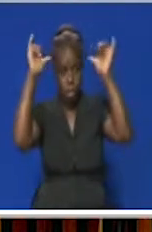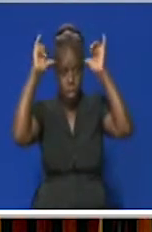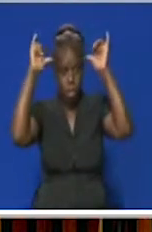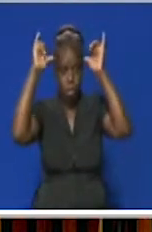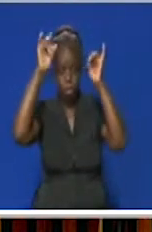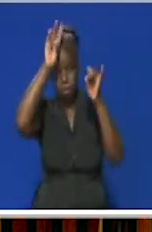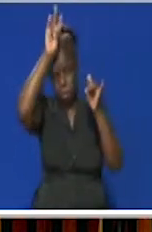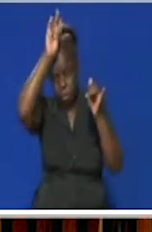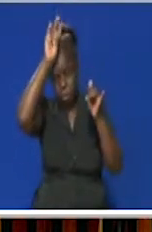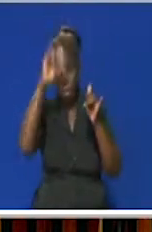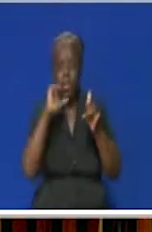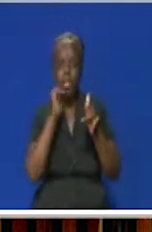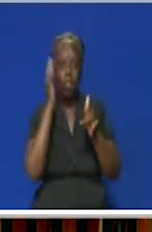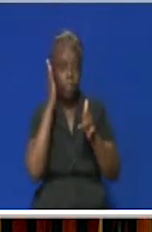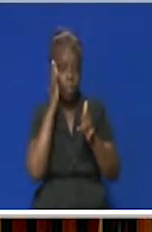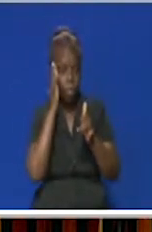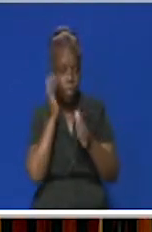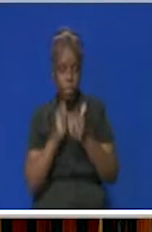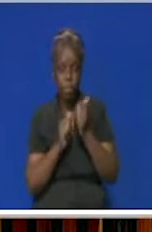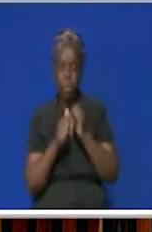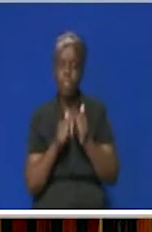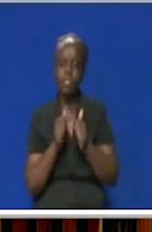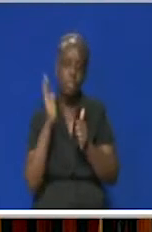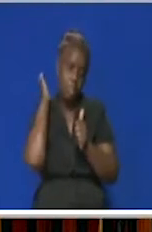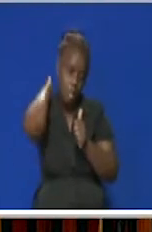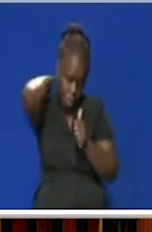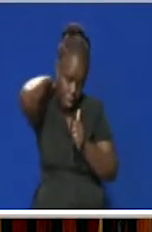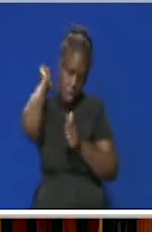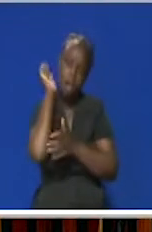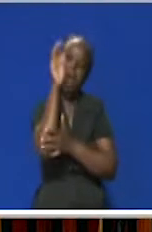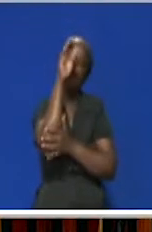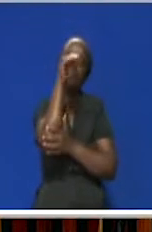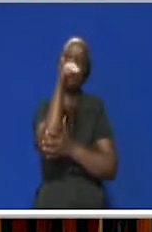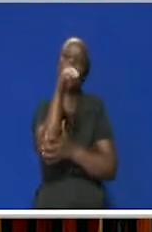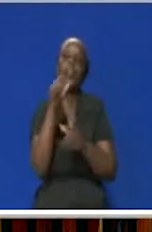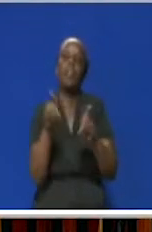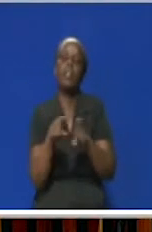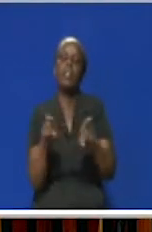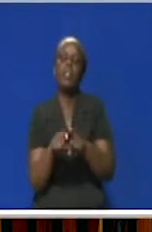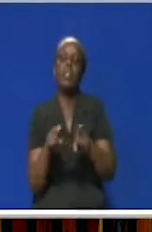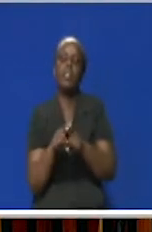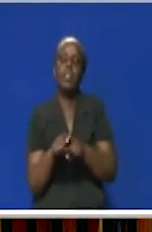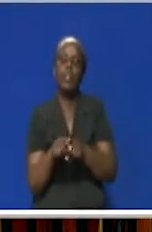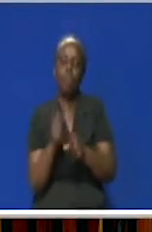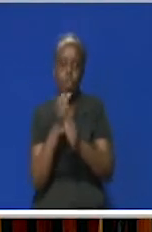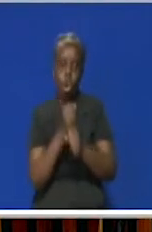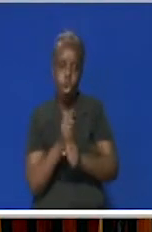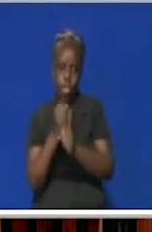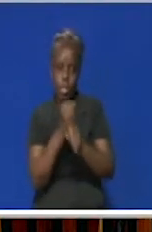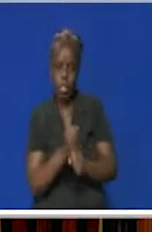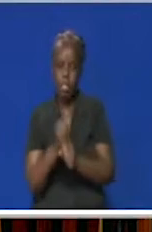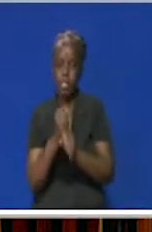goats. I don't know whether you've seen some camels or even horses. I bet